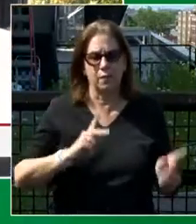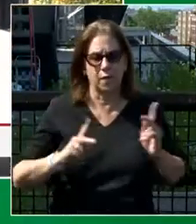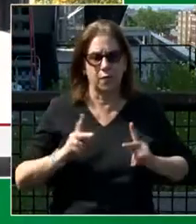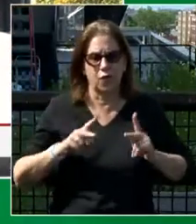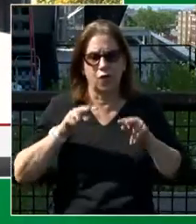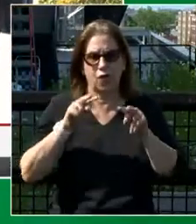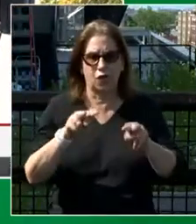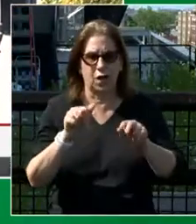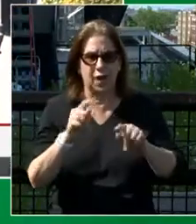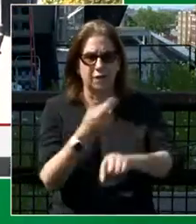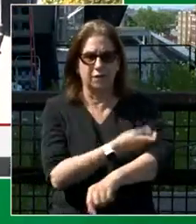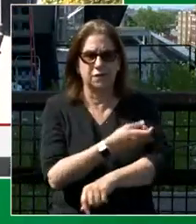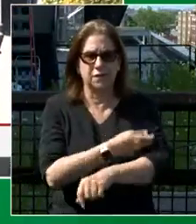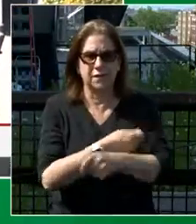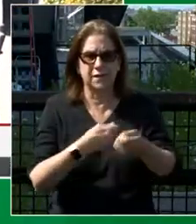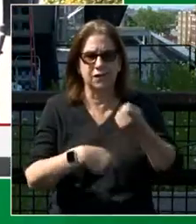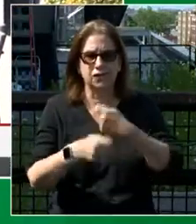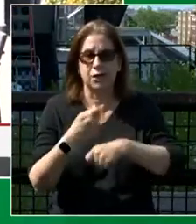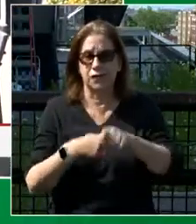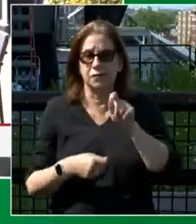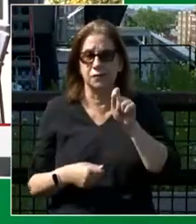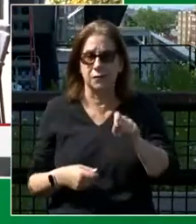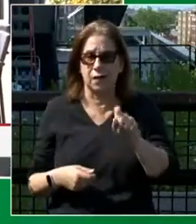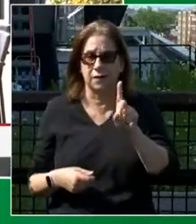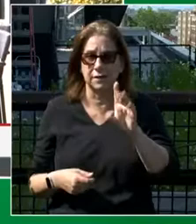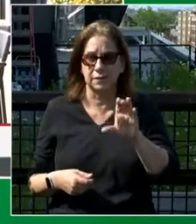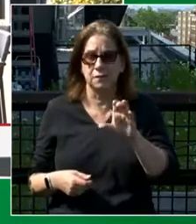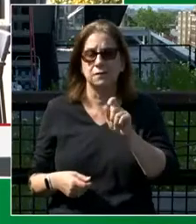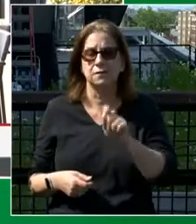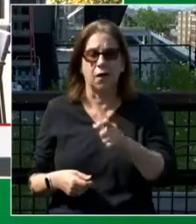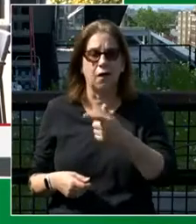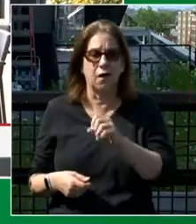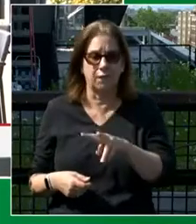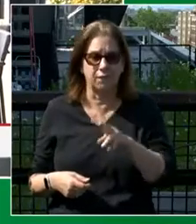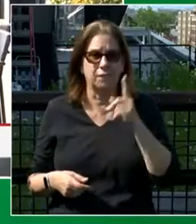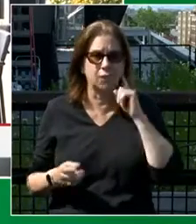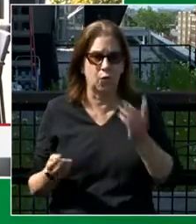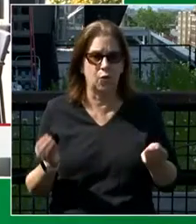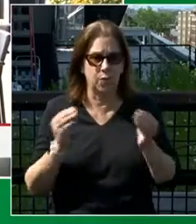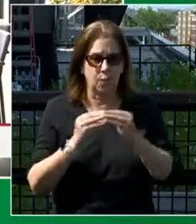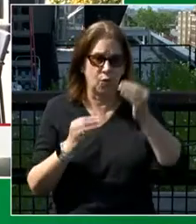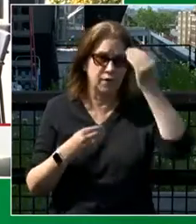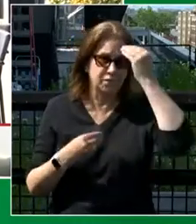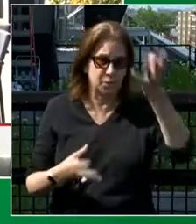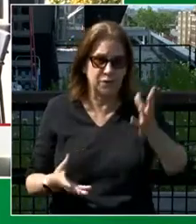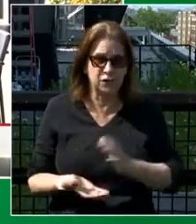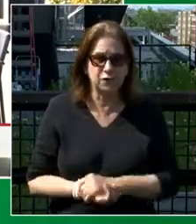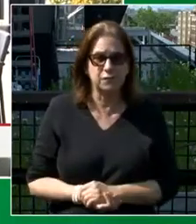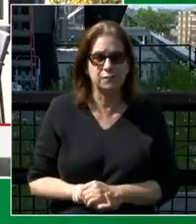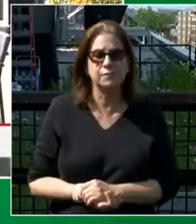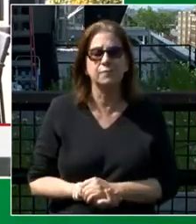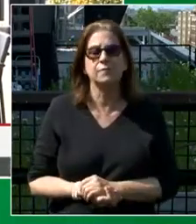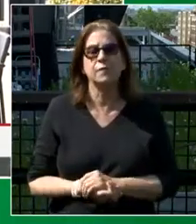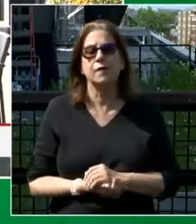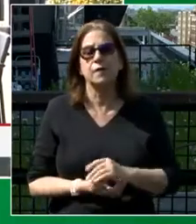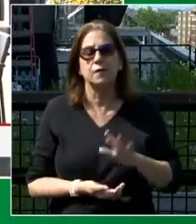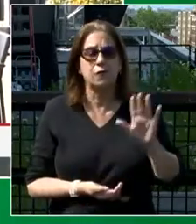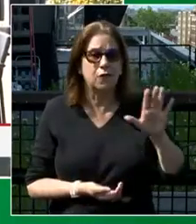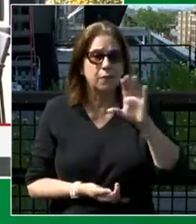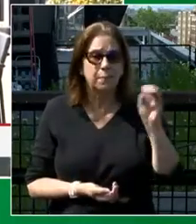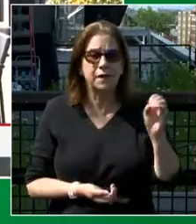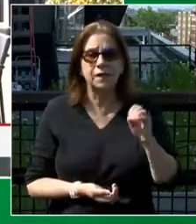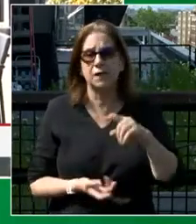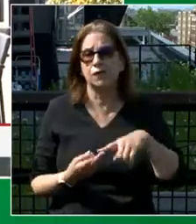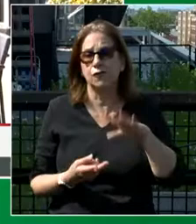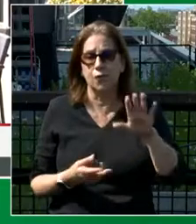vaccineexchange.dc.gov. That is where you're going to be able to find the information about how your organization or you as an employer or maybe even a venue